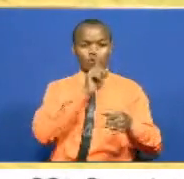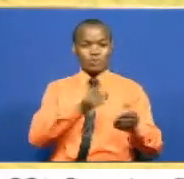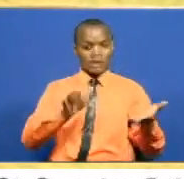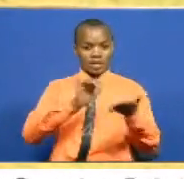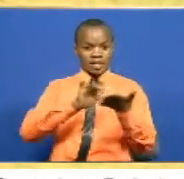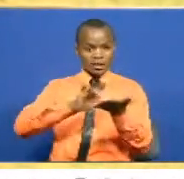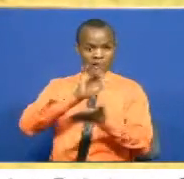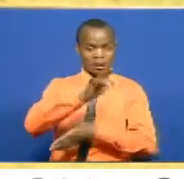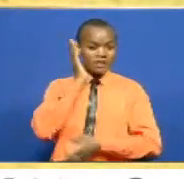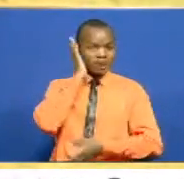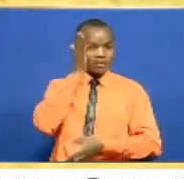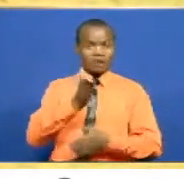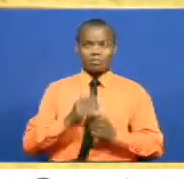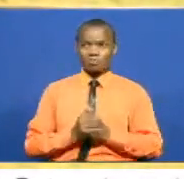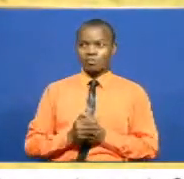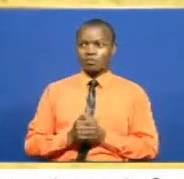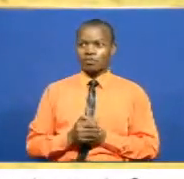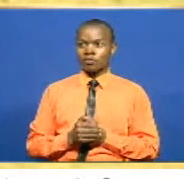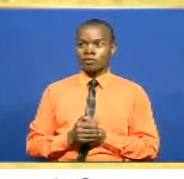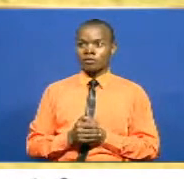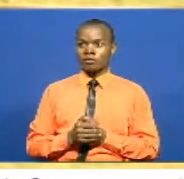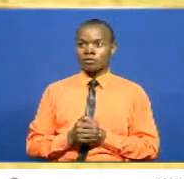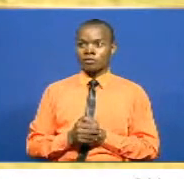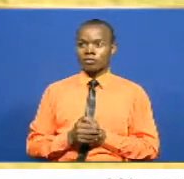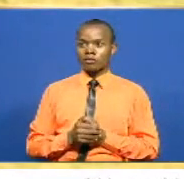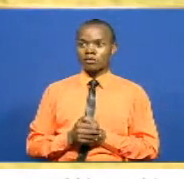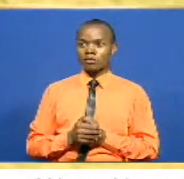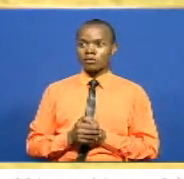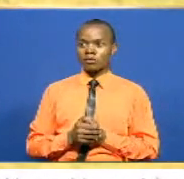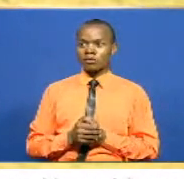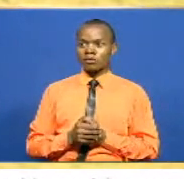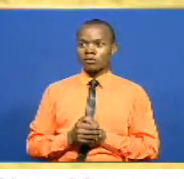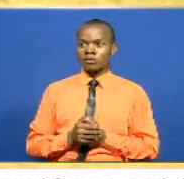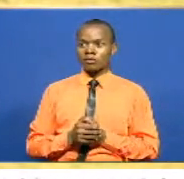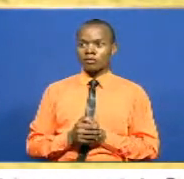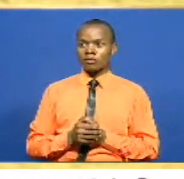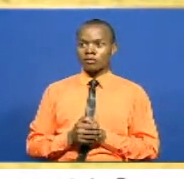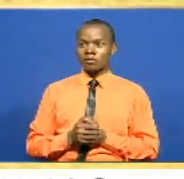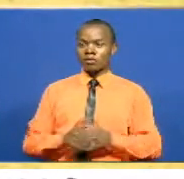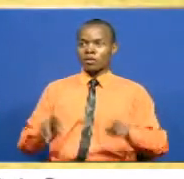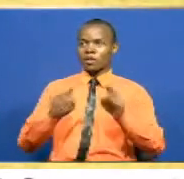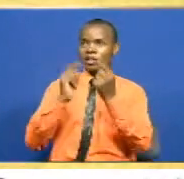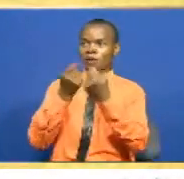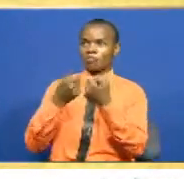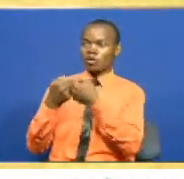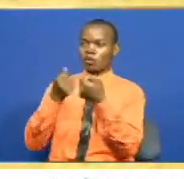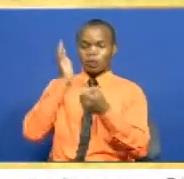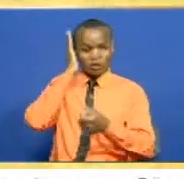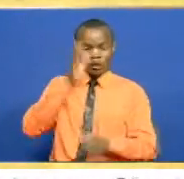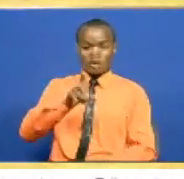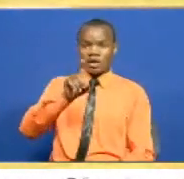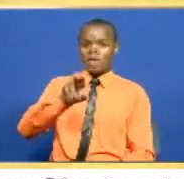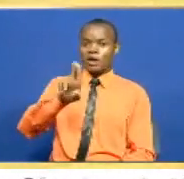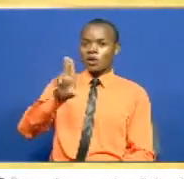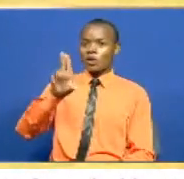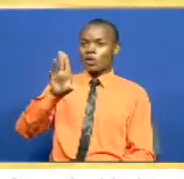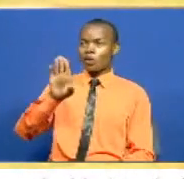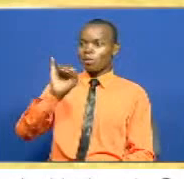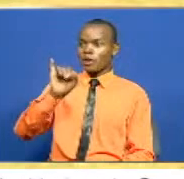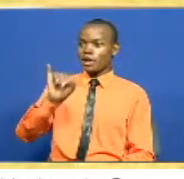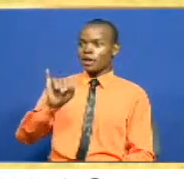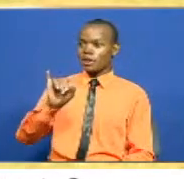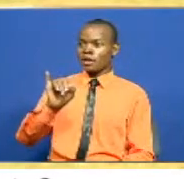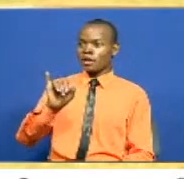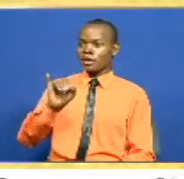for the championship. Yeah, the team will be performing and competing at the Dubai World Grand Prix. That is going to be